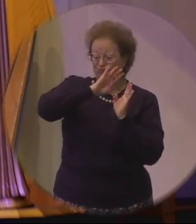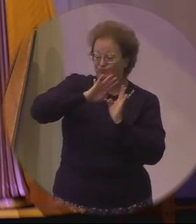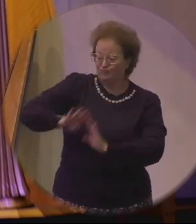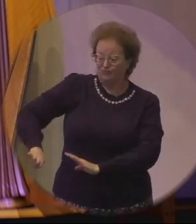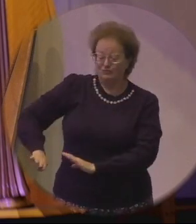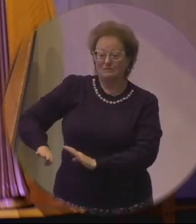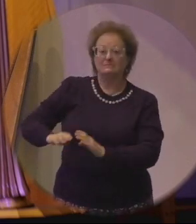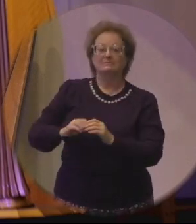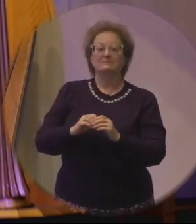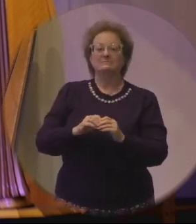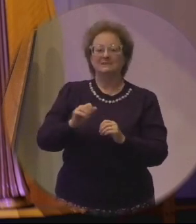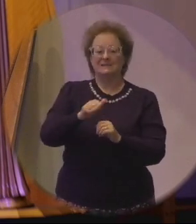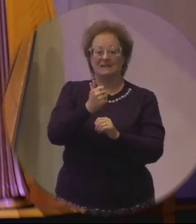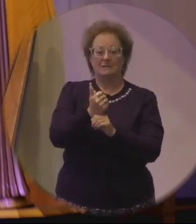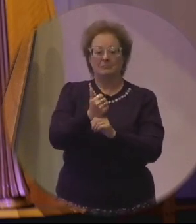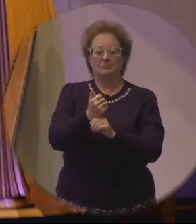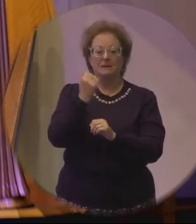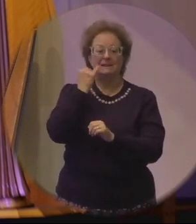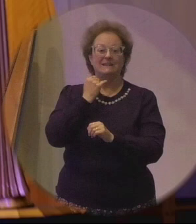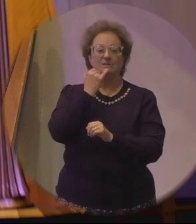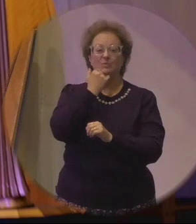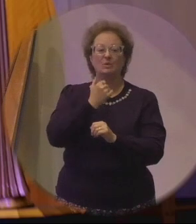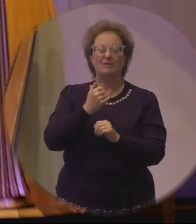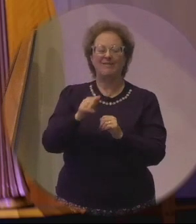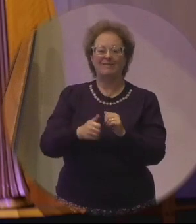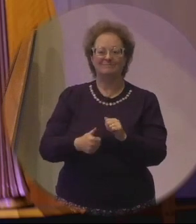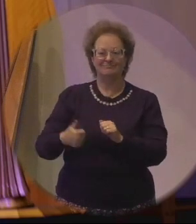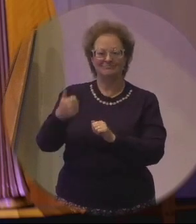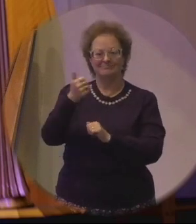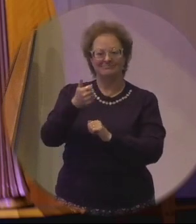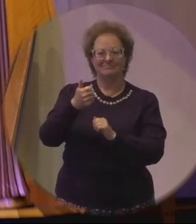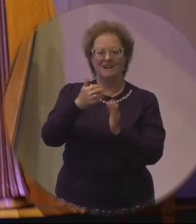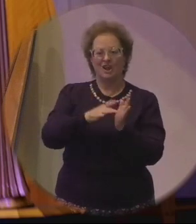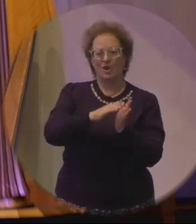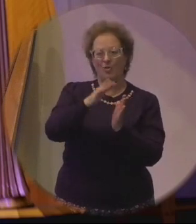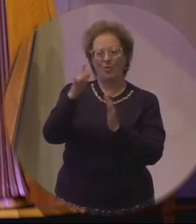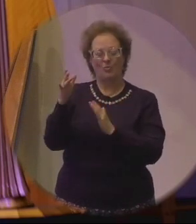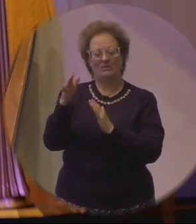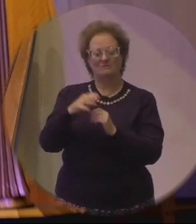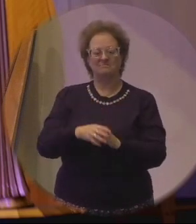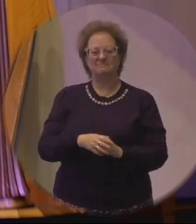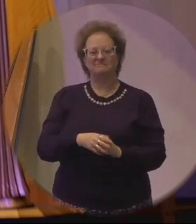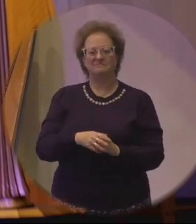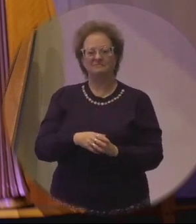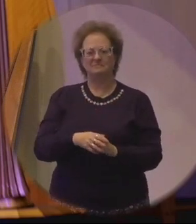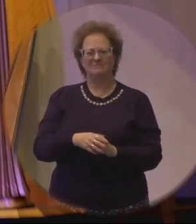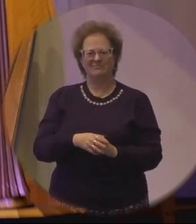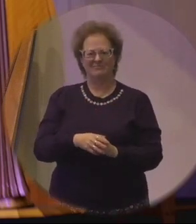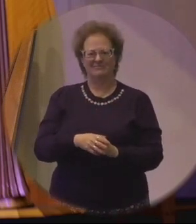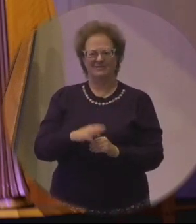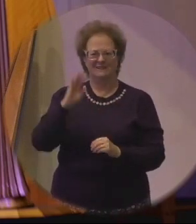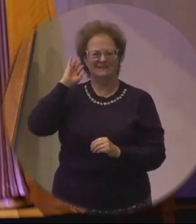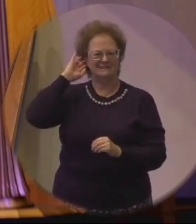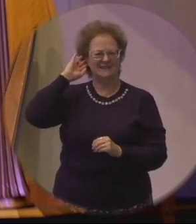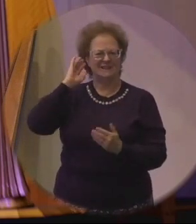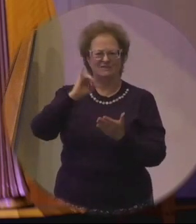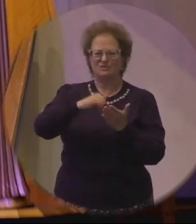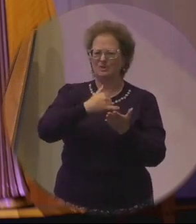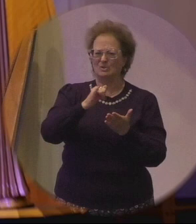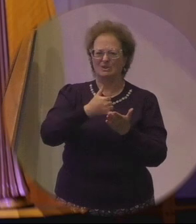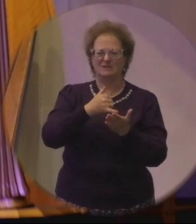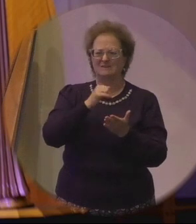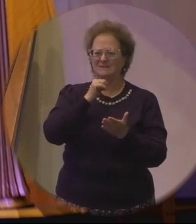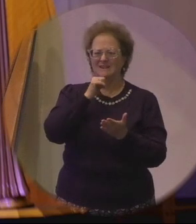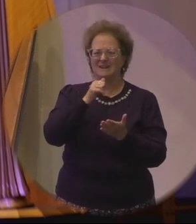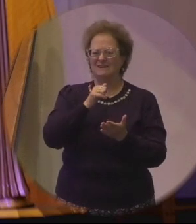restore Israel to her former glory. So to hear that this is Jesus of Nazareth, the son of Joseph, that just did not